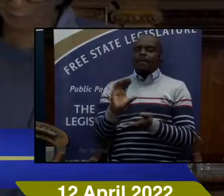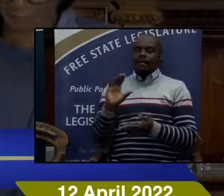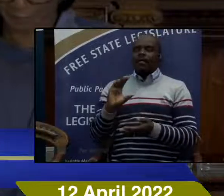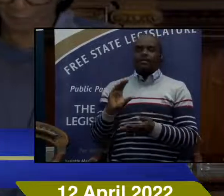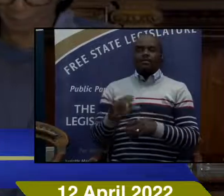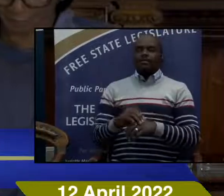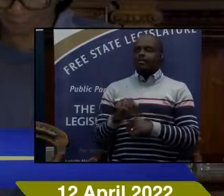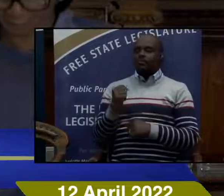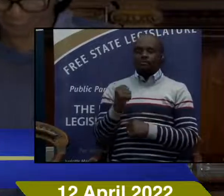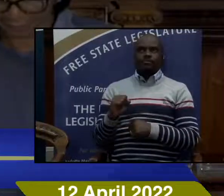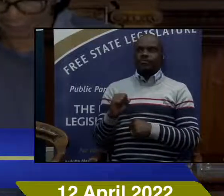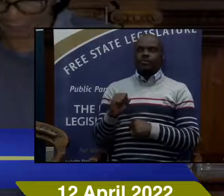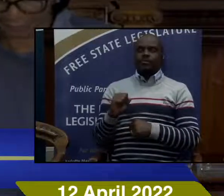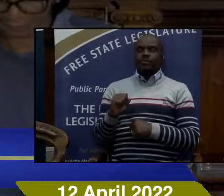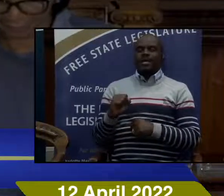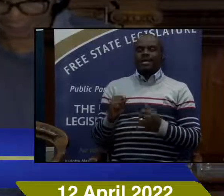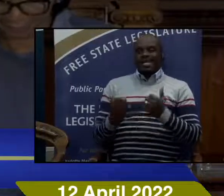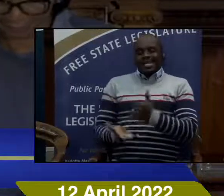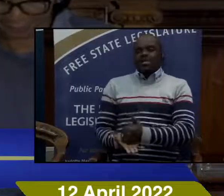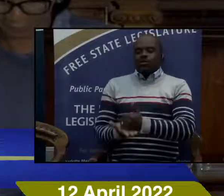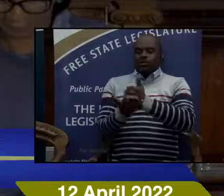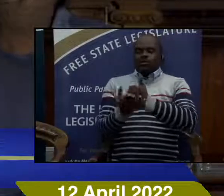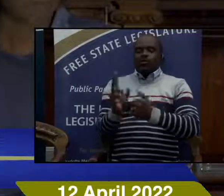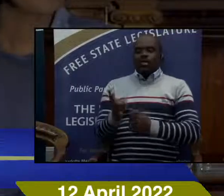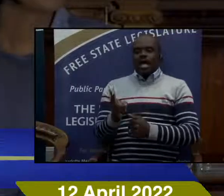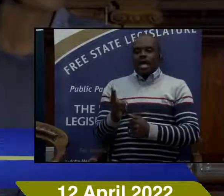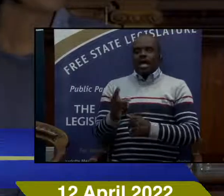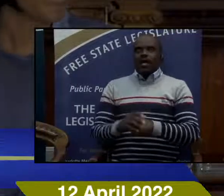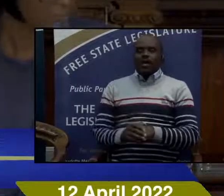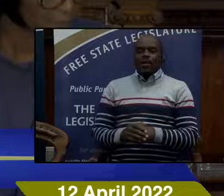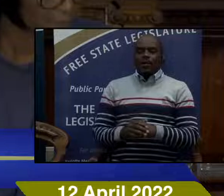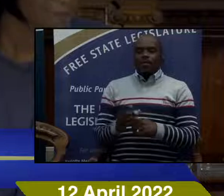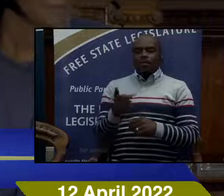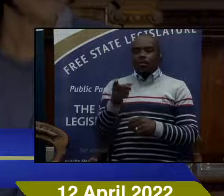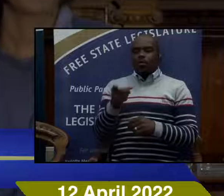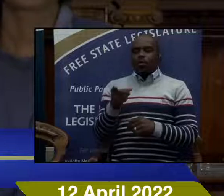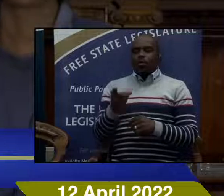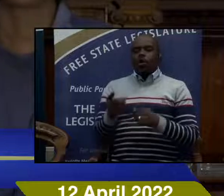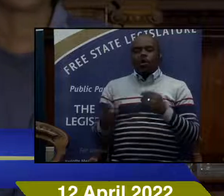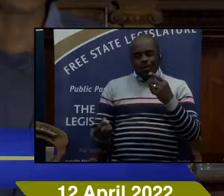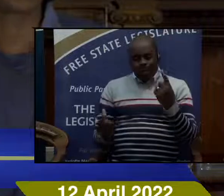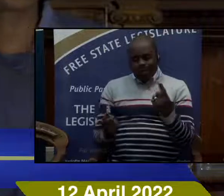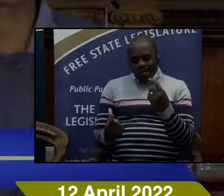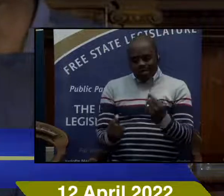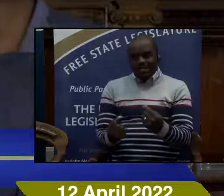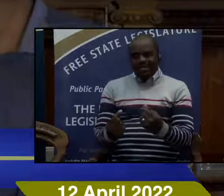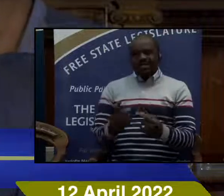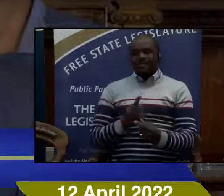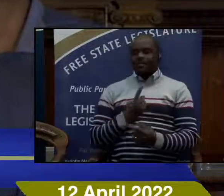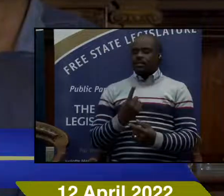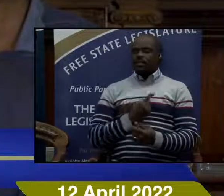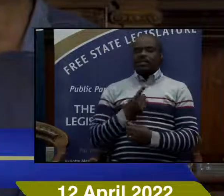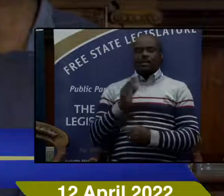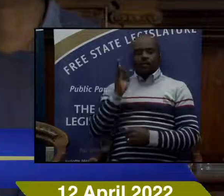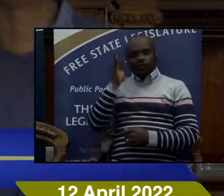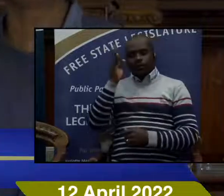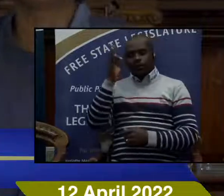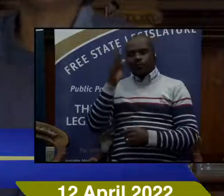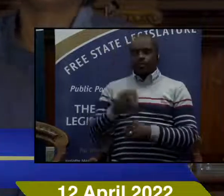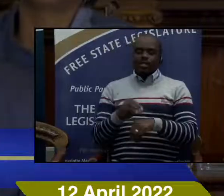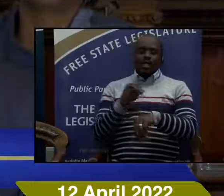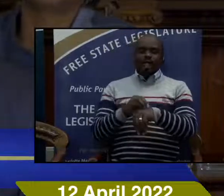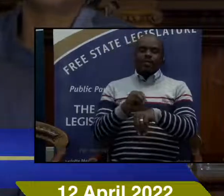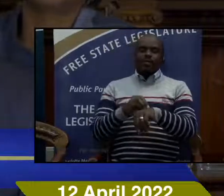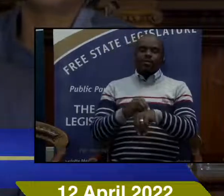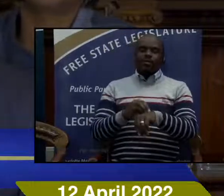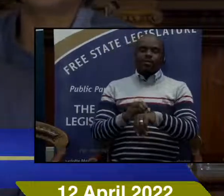of production. From this, it is evident that some of the challenges young people are faced with despite apartheid